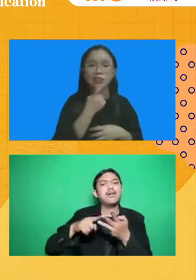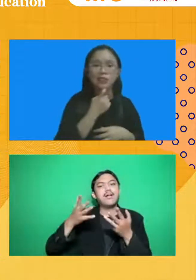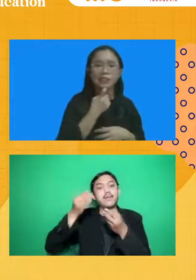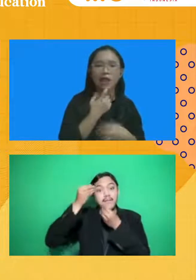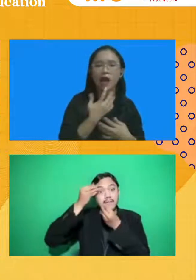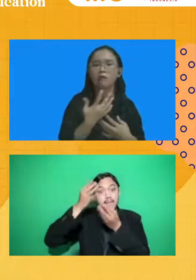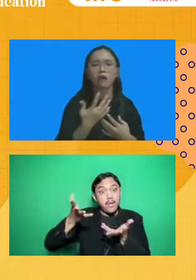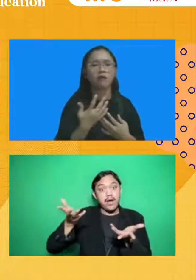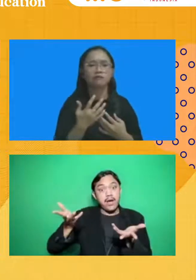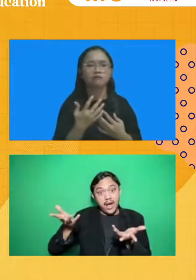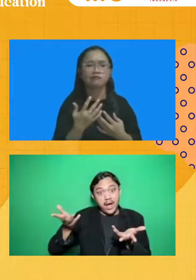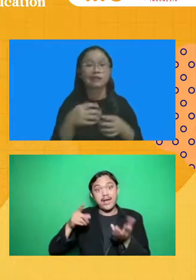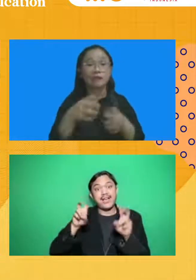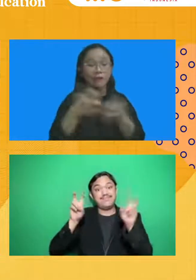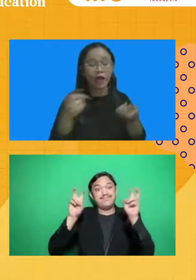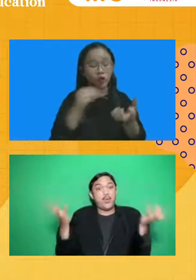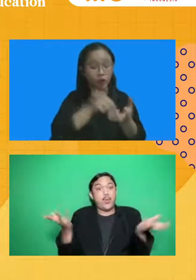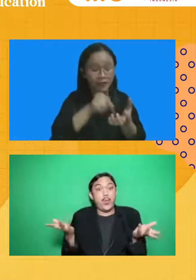discuss.